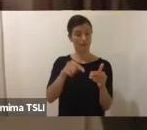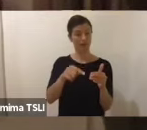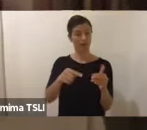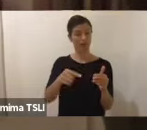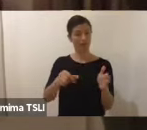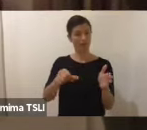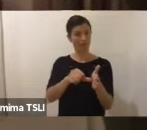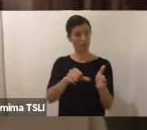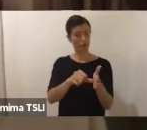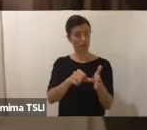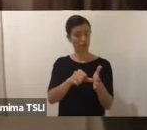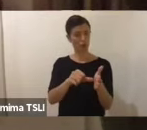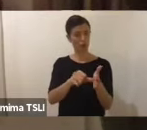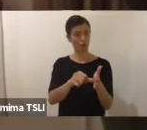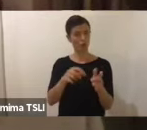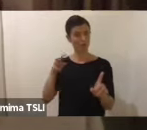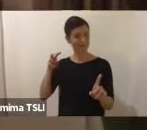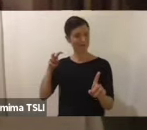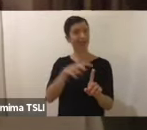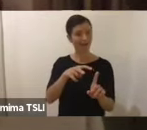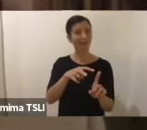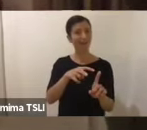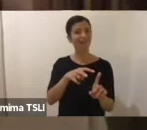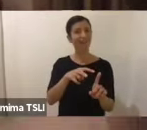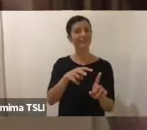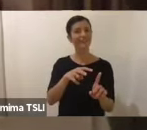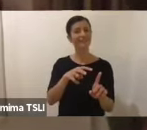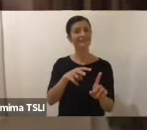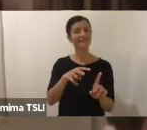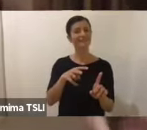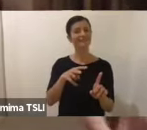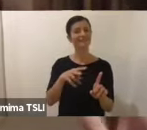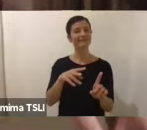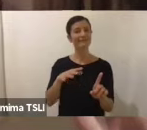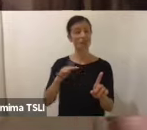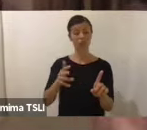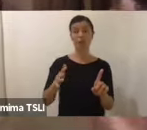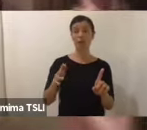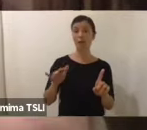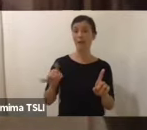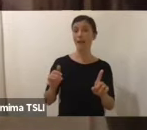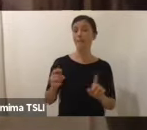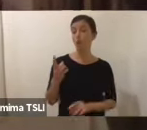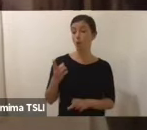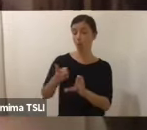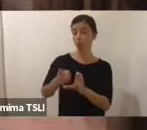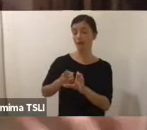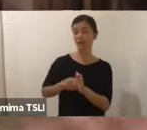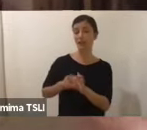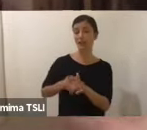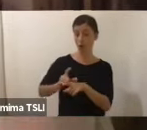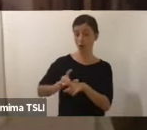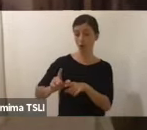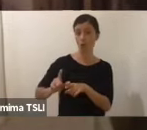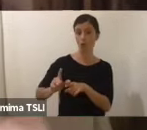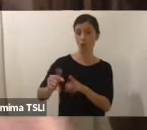what you challenged us with at the beginning um of emla sarah a one-year uh intensive course whether that will be